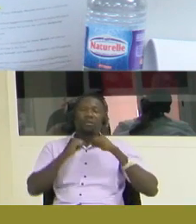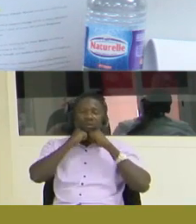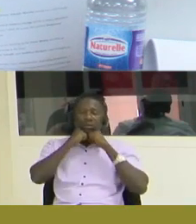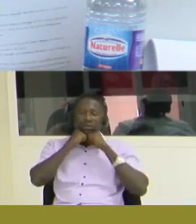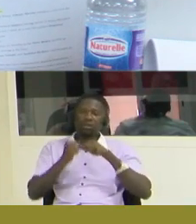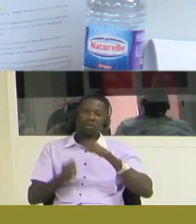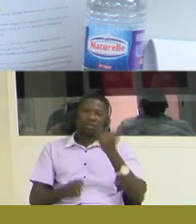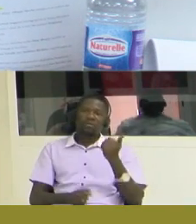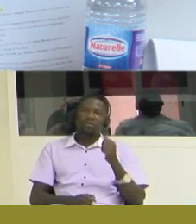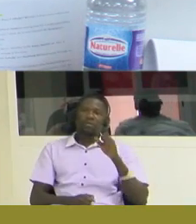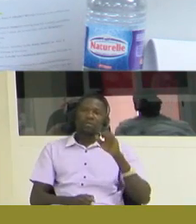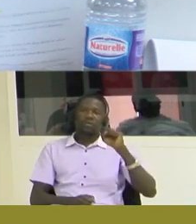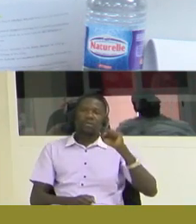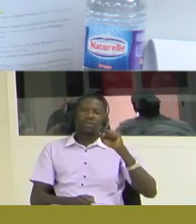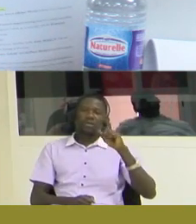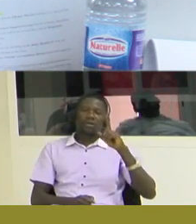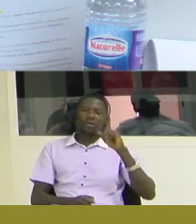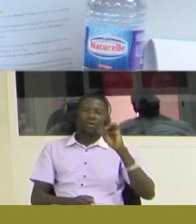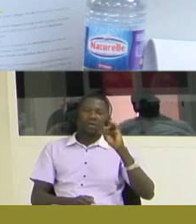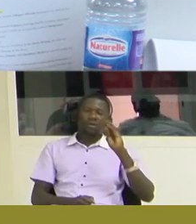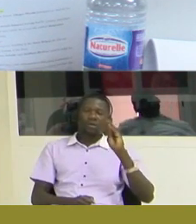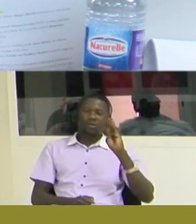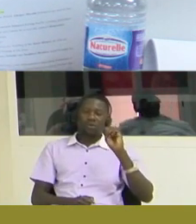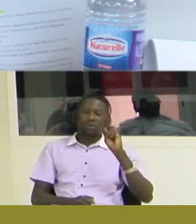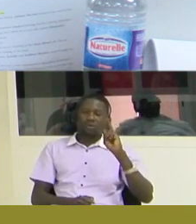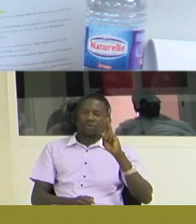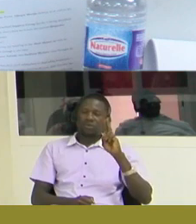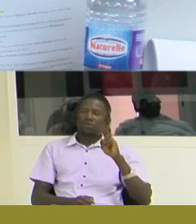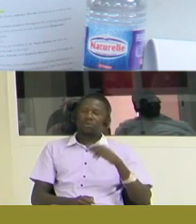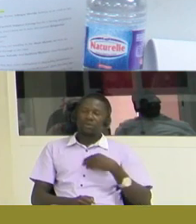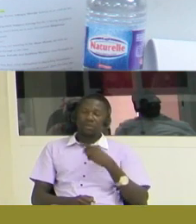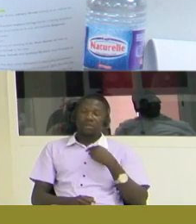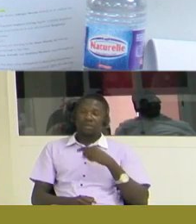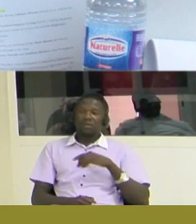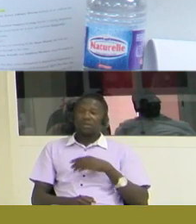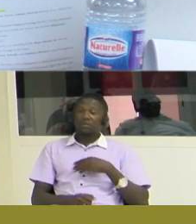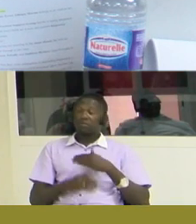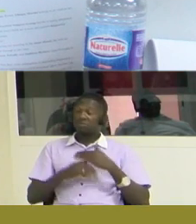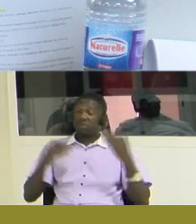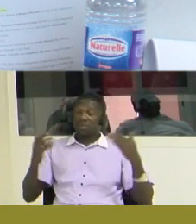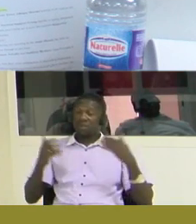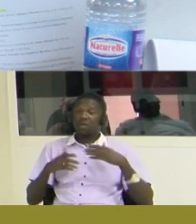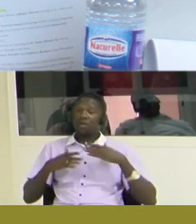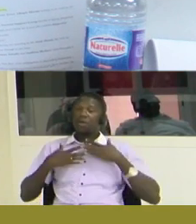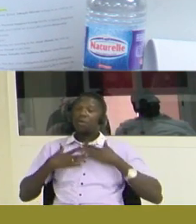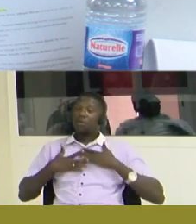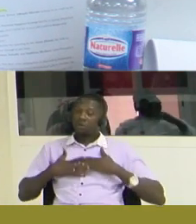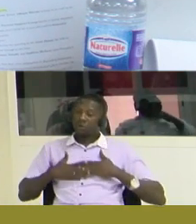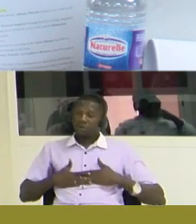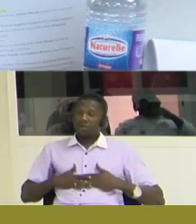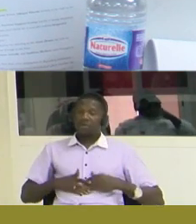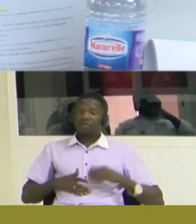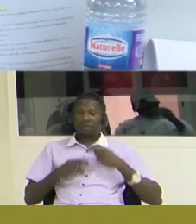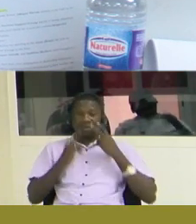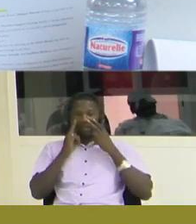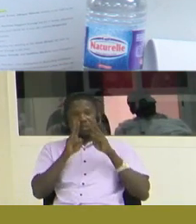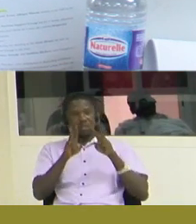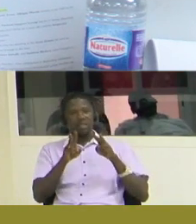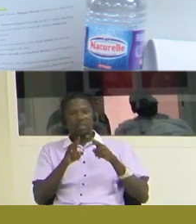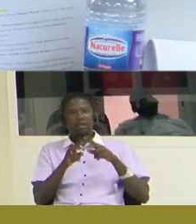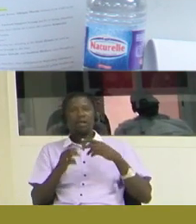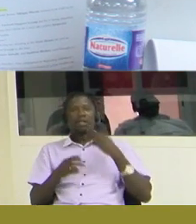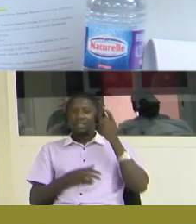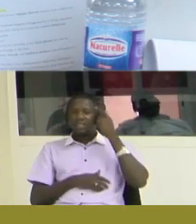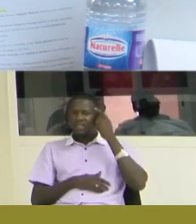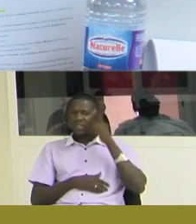least huge sigh of relief when we saw colleagues that we thought we are dead